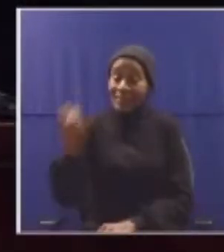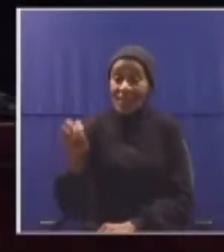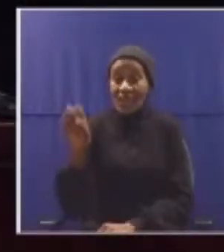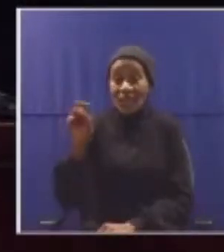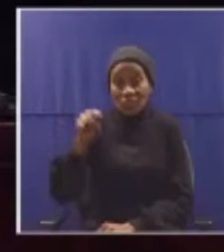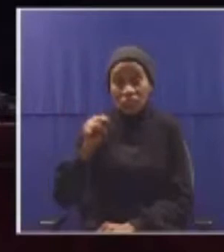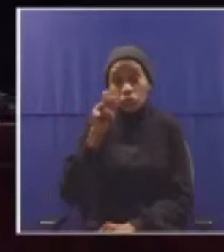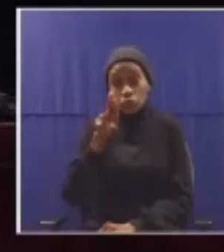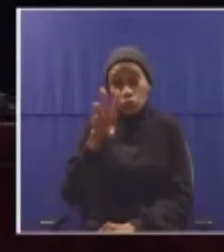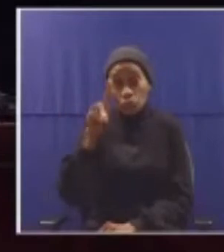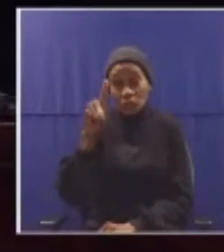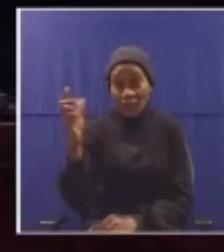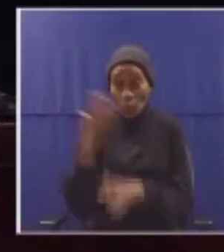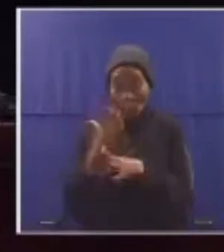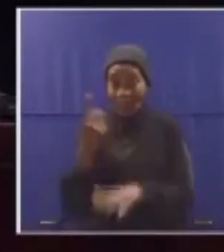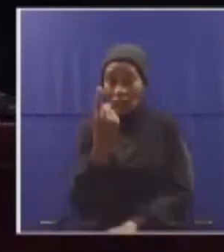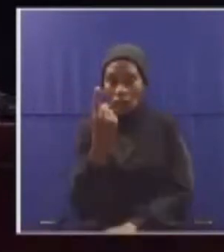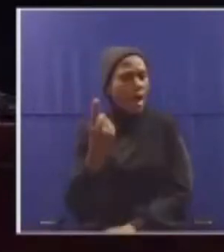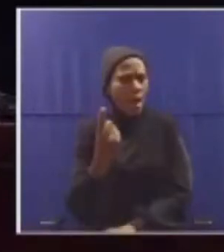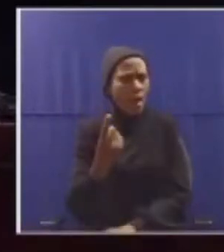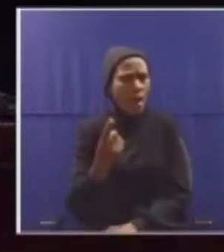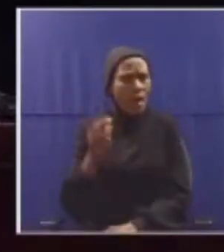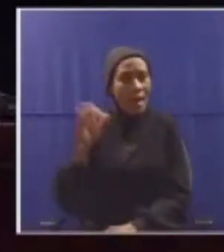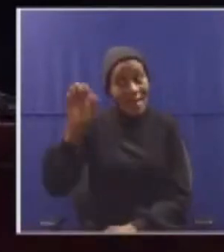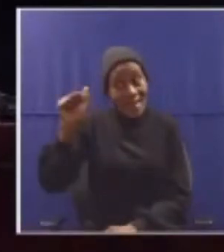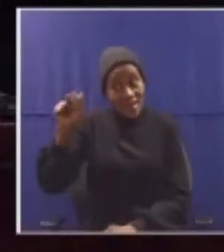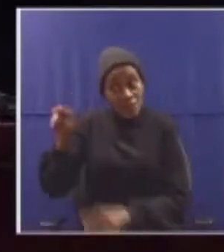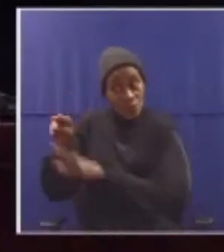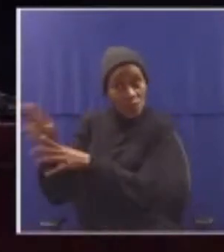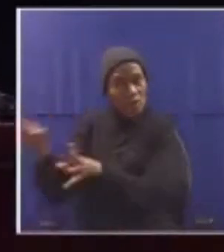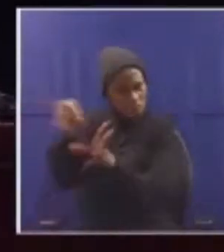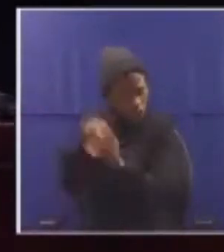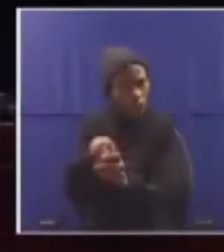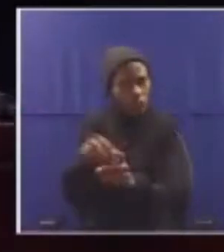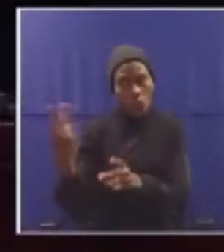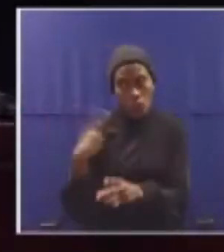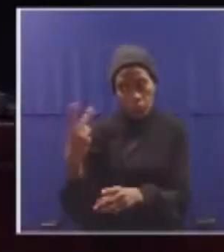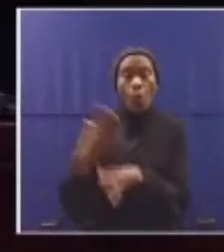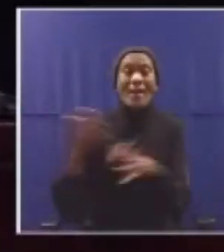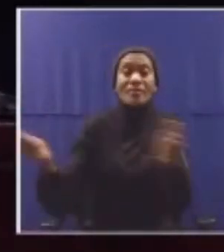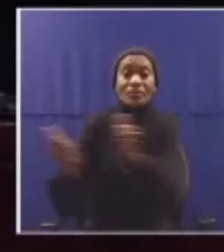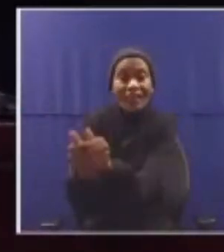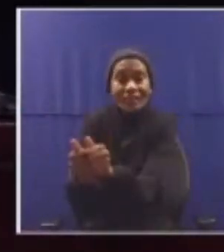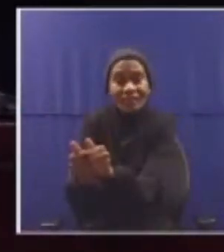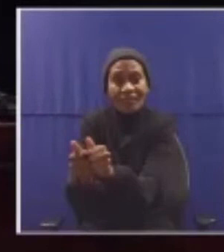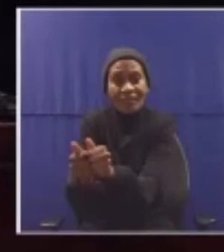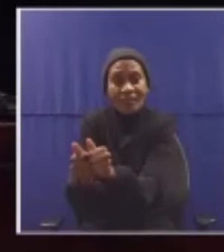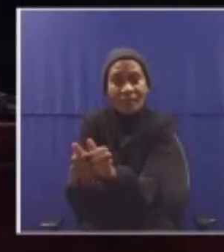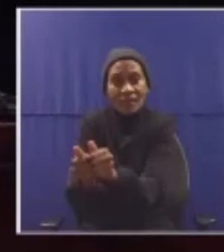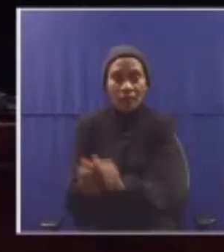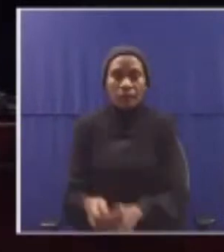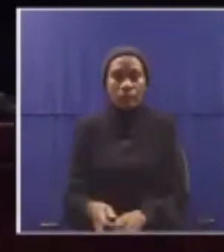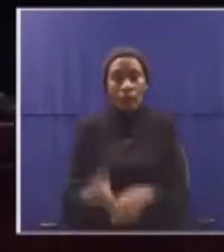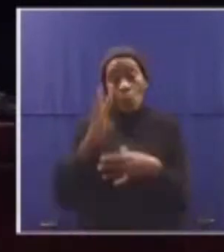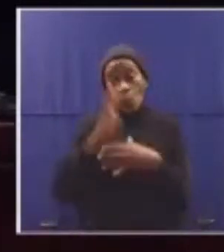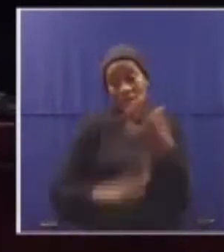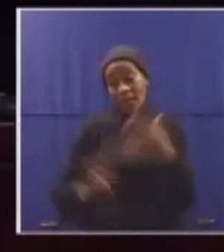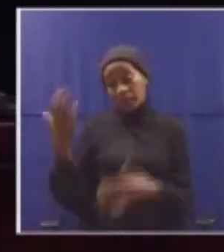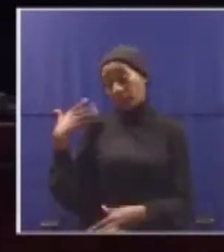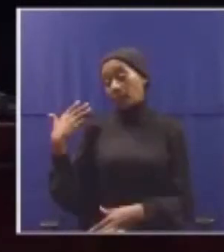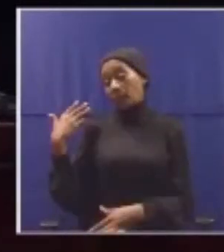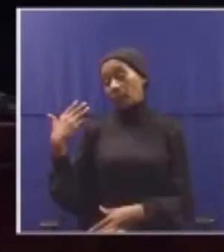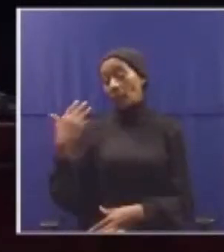involved. We're going to be working with them. Just a week ago,